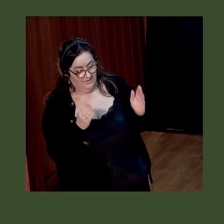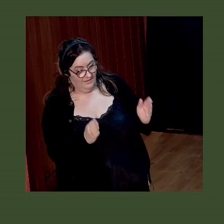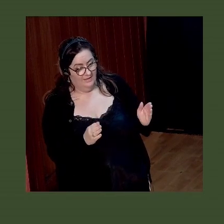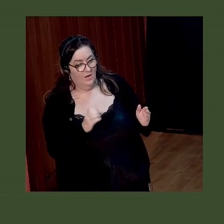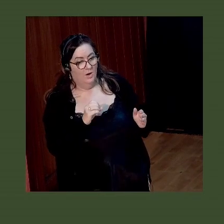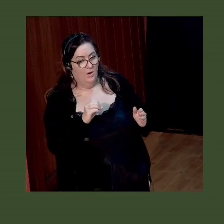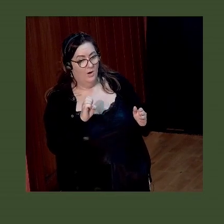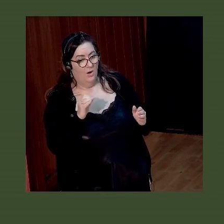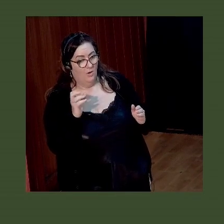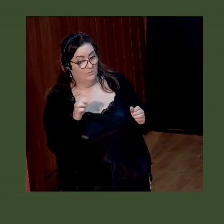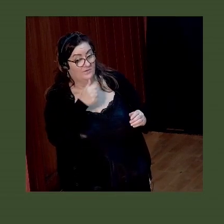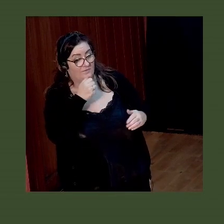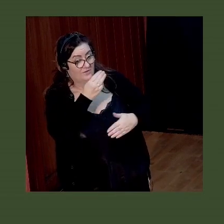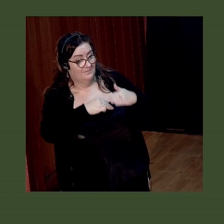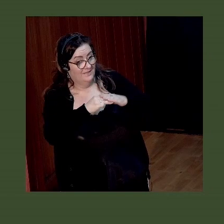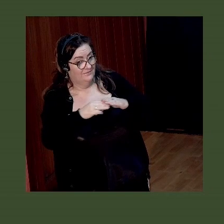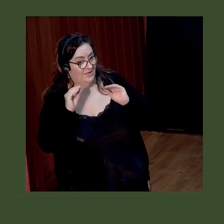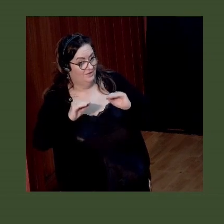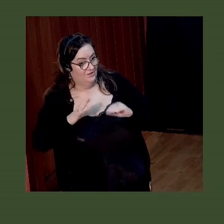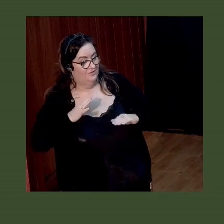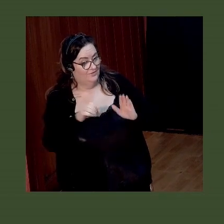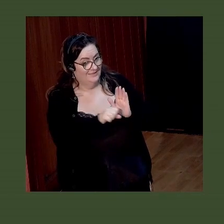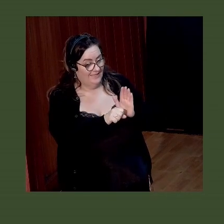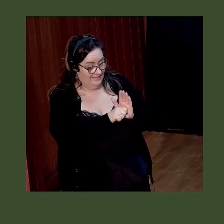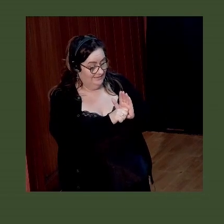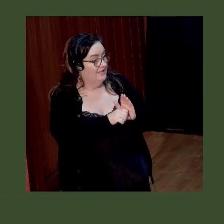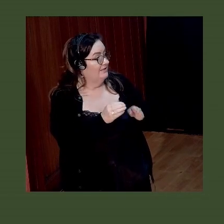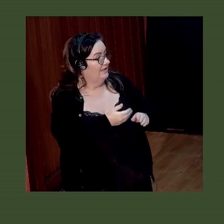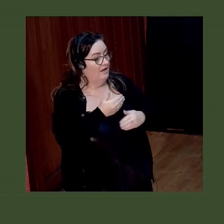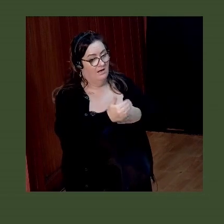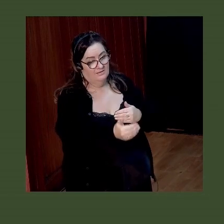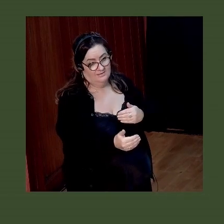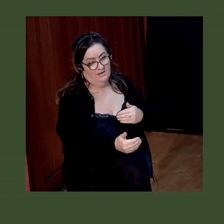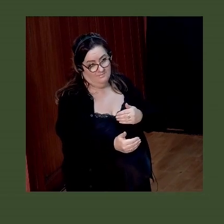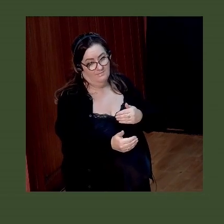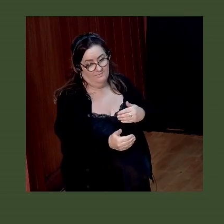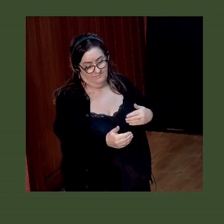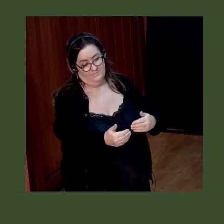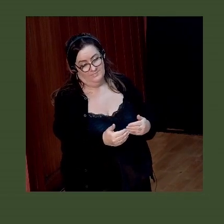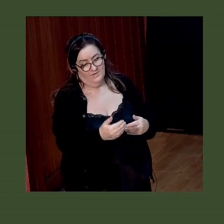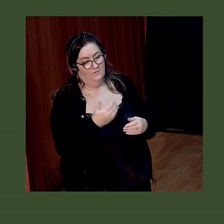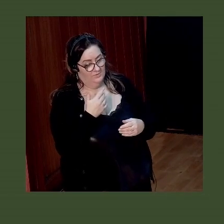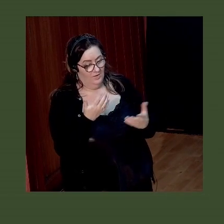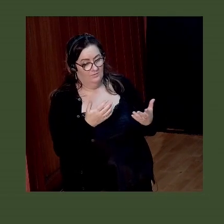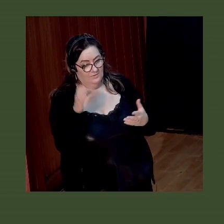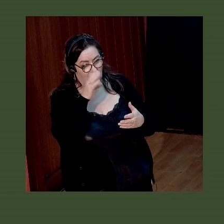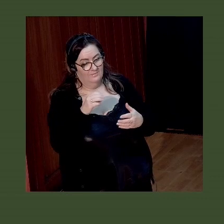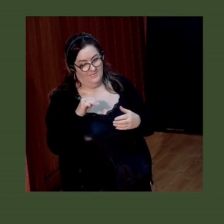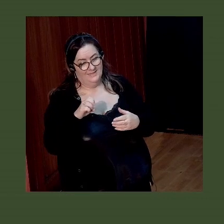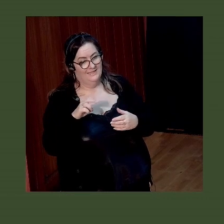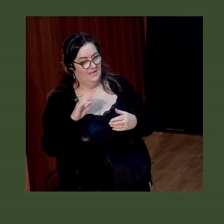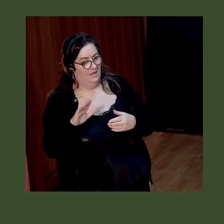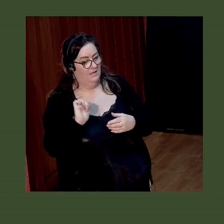1922 to 1925, Owen McNeill was the first Minister of Education in a free seat. The long-term development of the Irish language in the education system was therefore under the care of